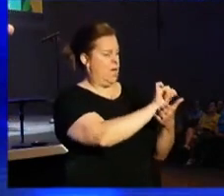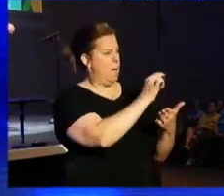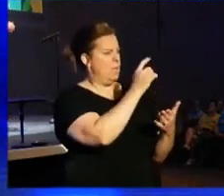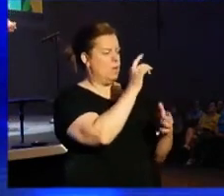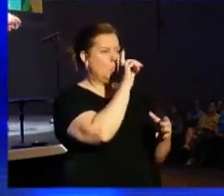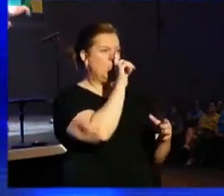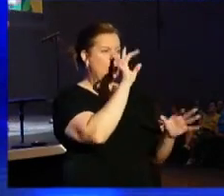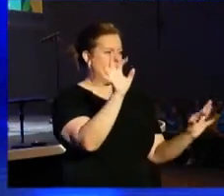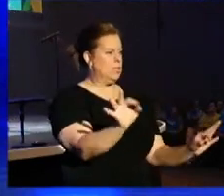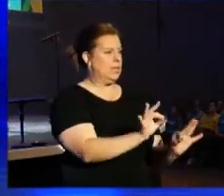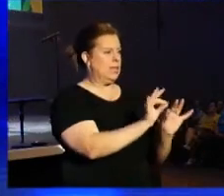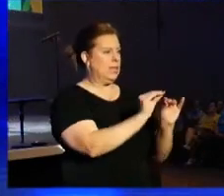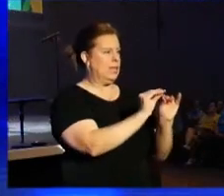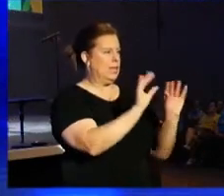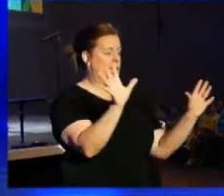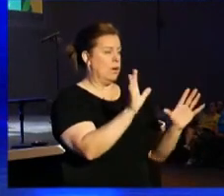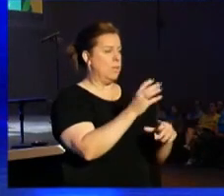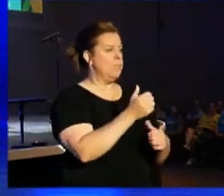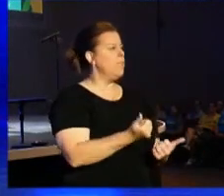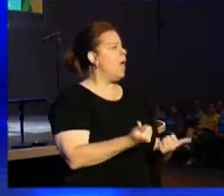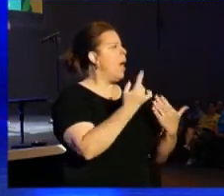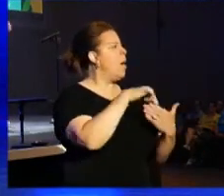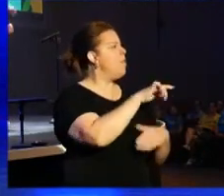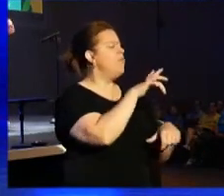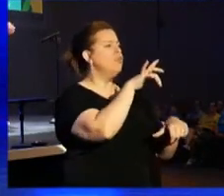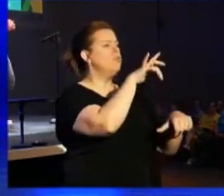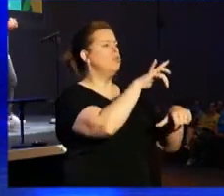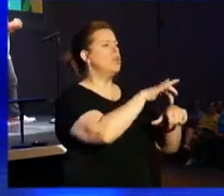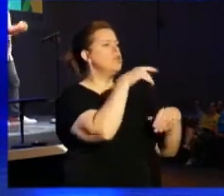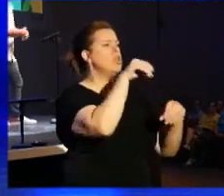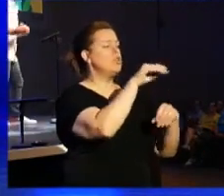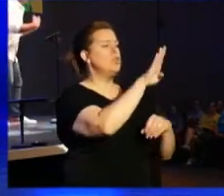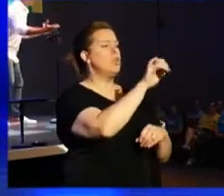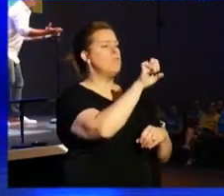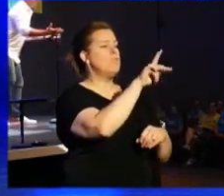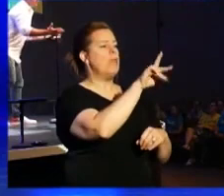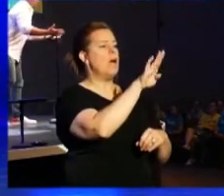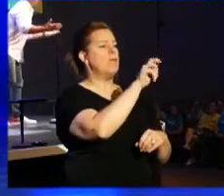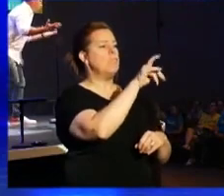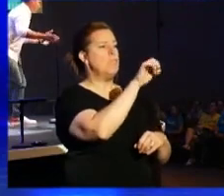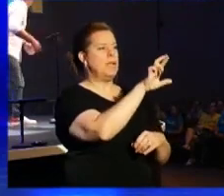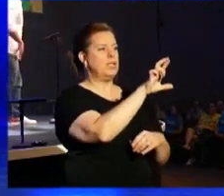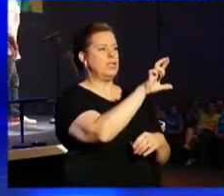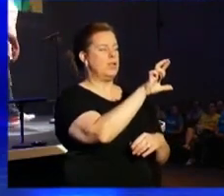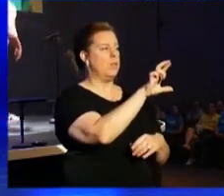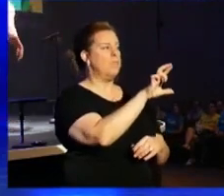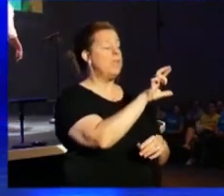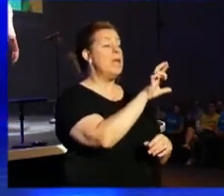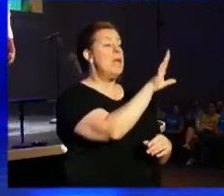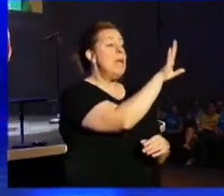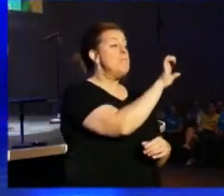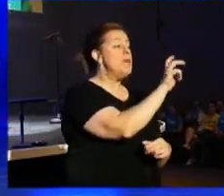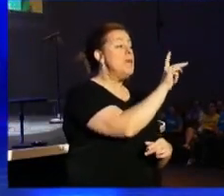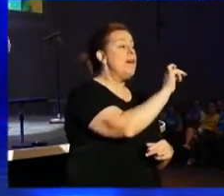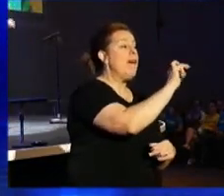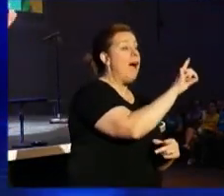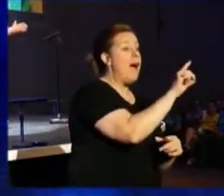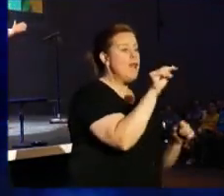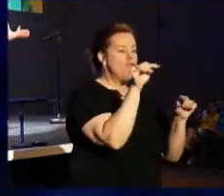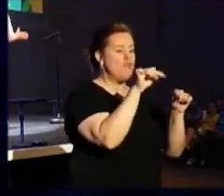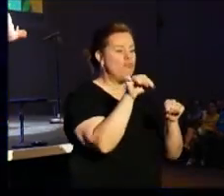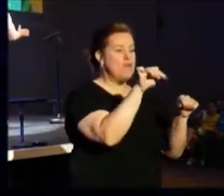have ever been to Blockbuster? All right, let's do a test. Be kind, rewind. In